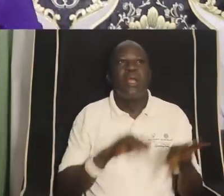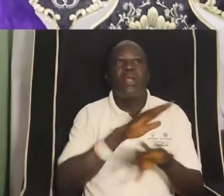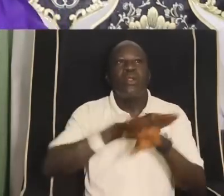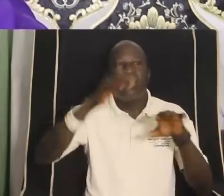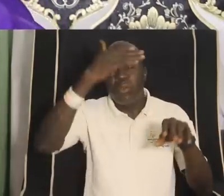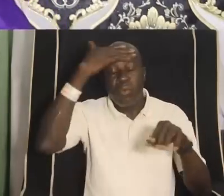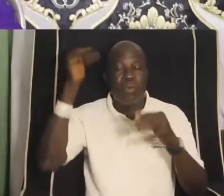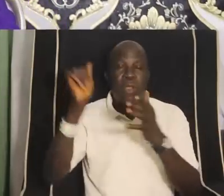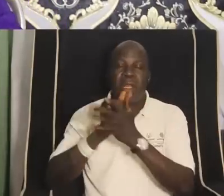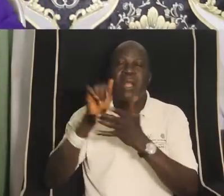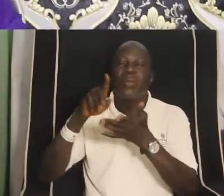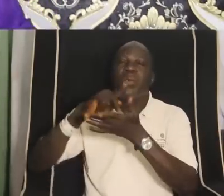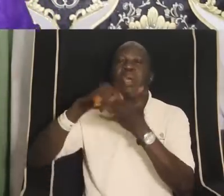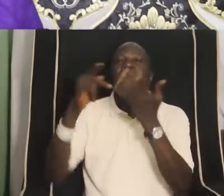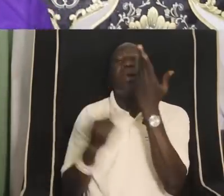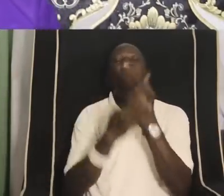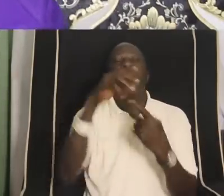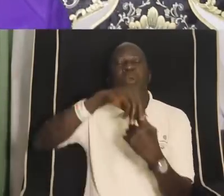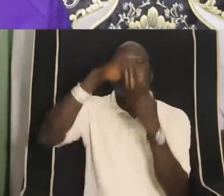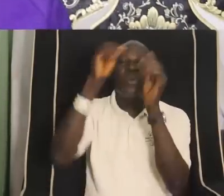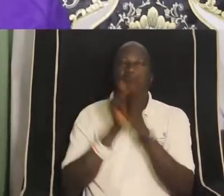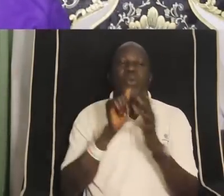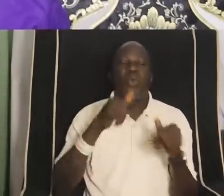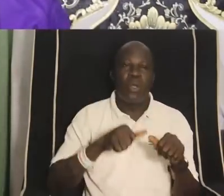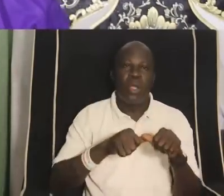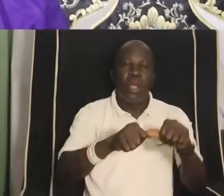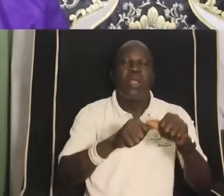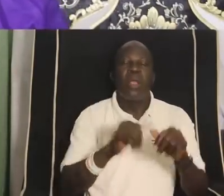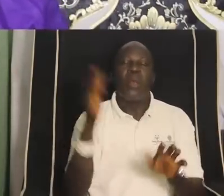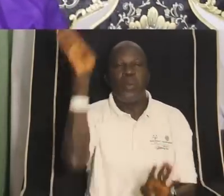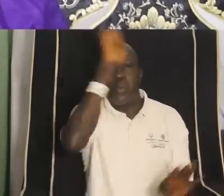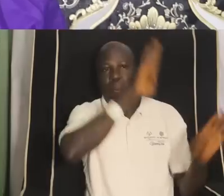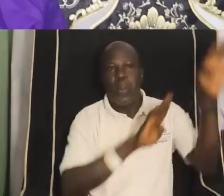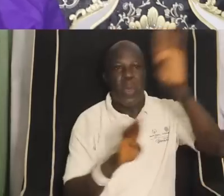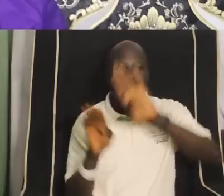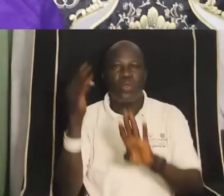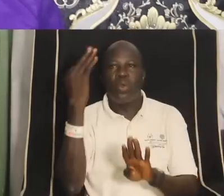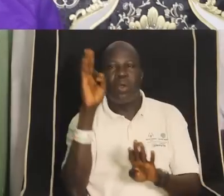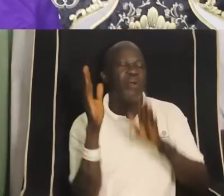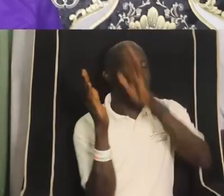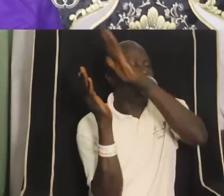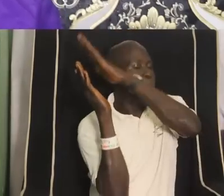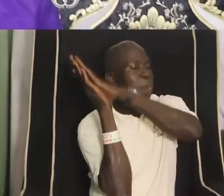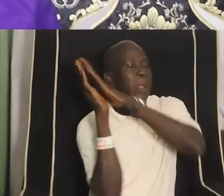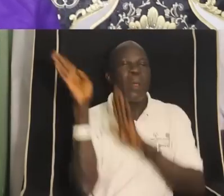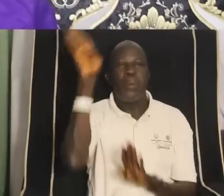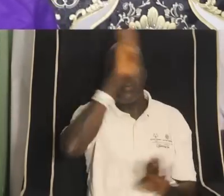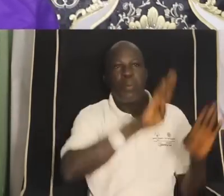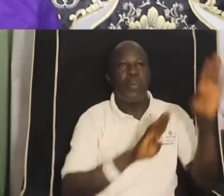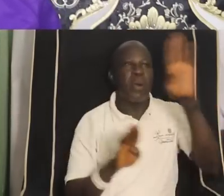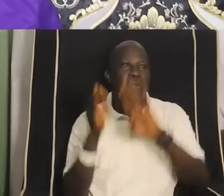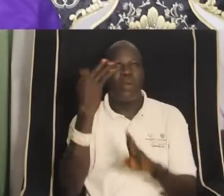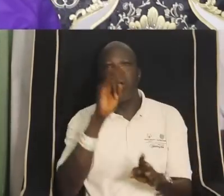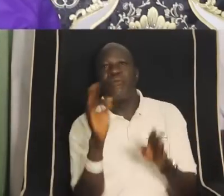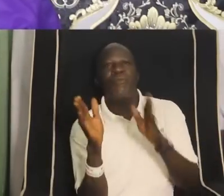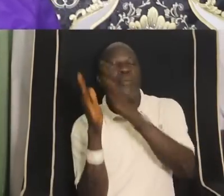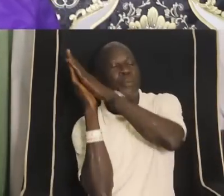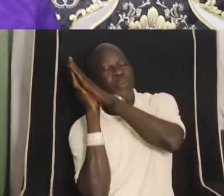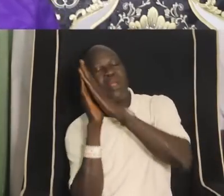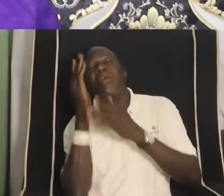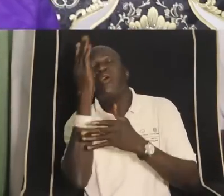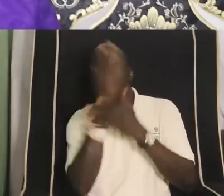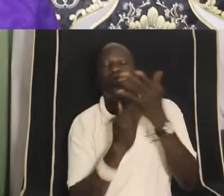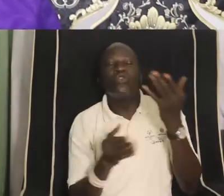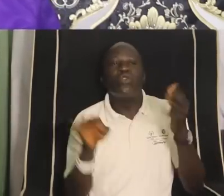Ma gbagbe program lata nbabo. Don't forget the great program that will continue. Ogun ibusun. Battle of bed. Ogun ibusun. Master of bed.